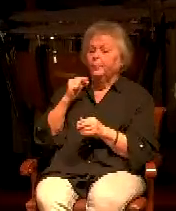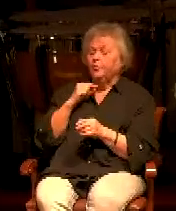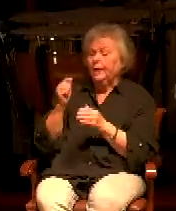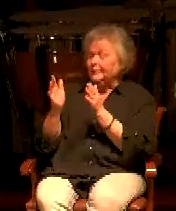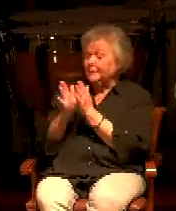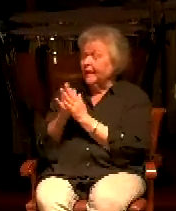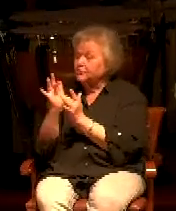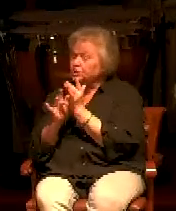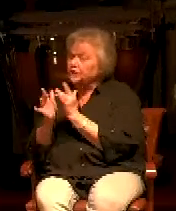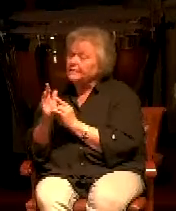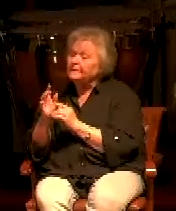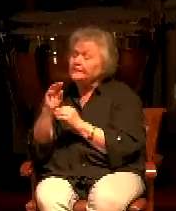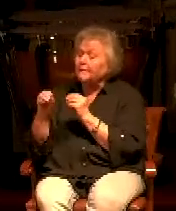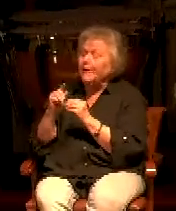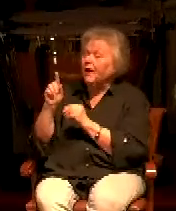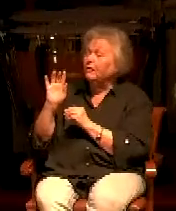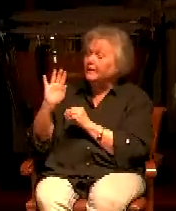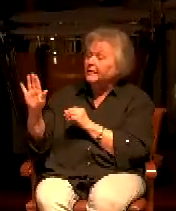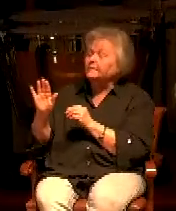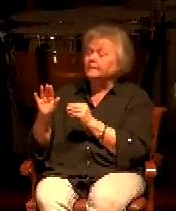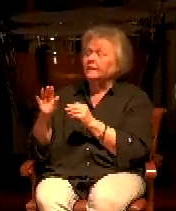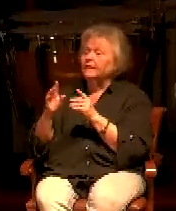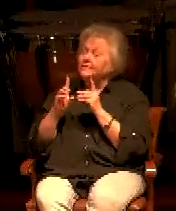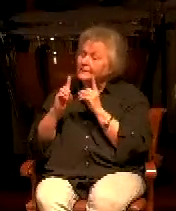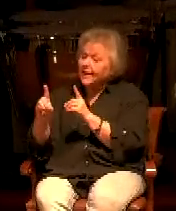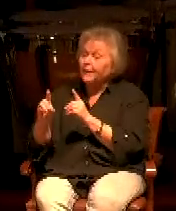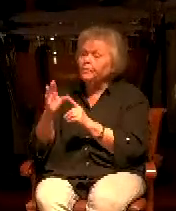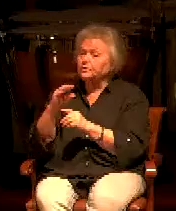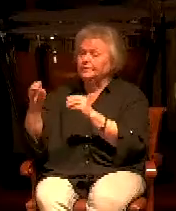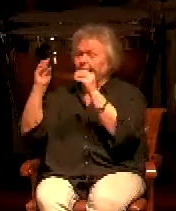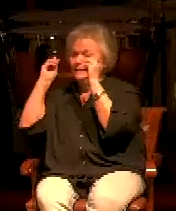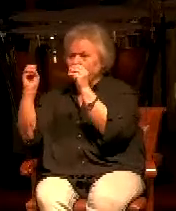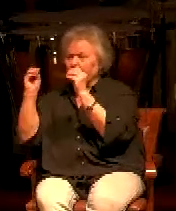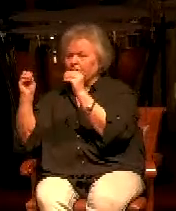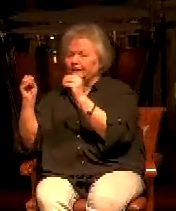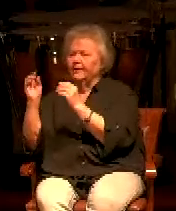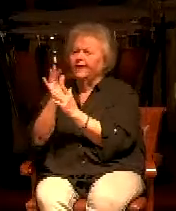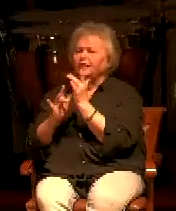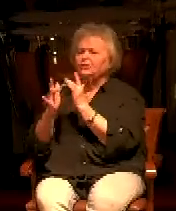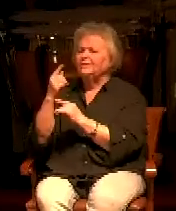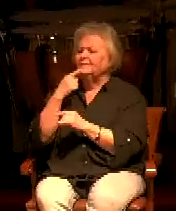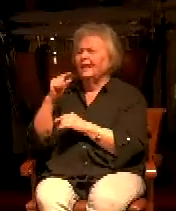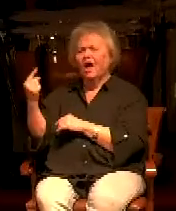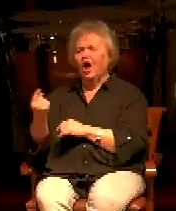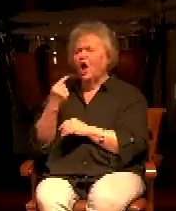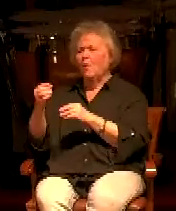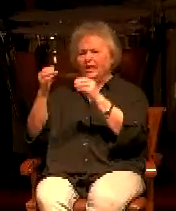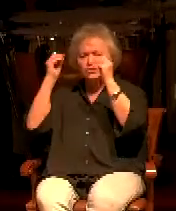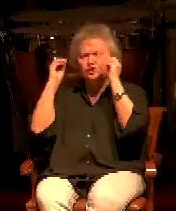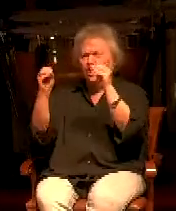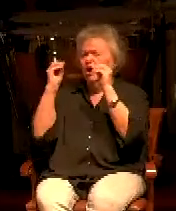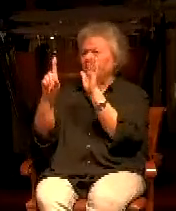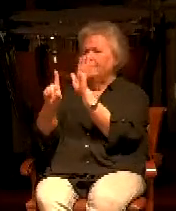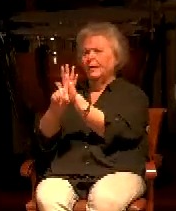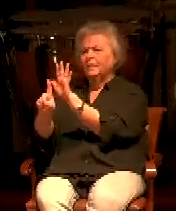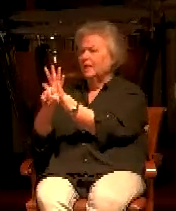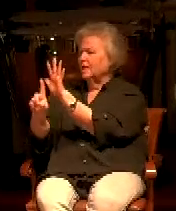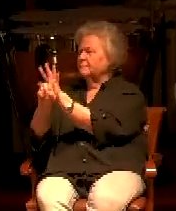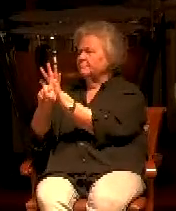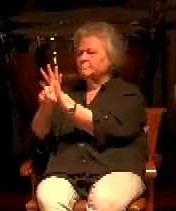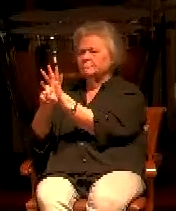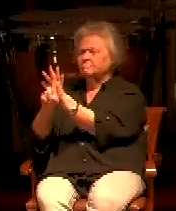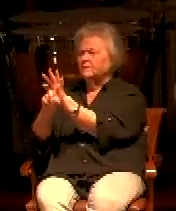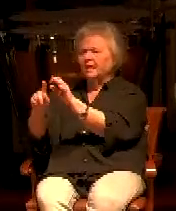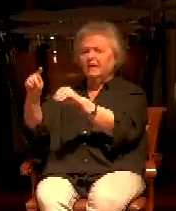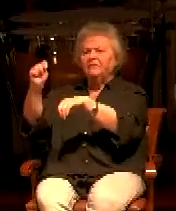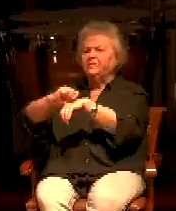have spoken openly to you, openly to the world. I have always taught in the synagogues and in the temple where all the Jews come together. I